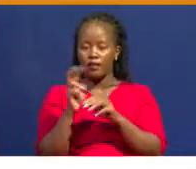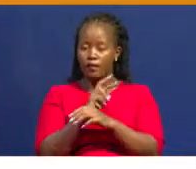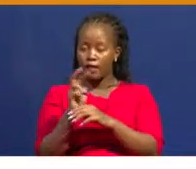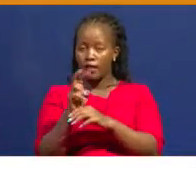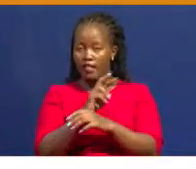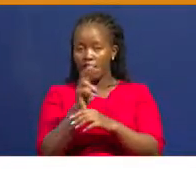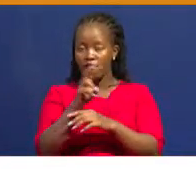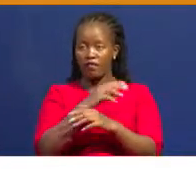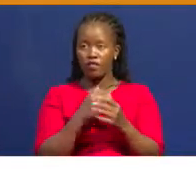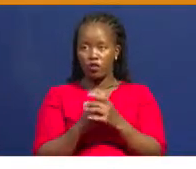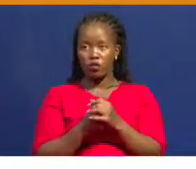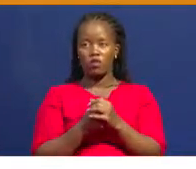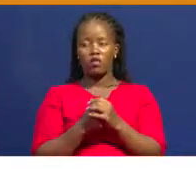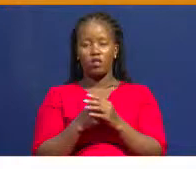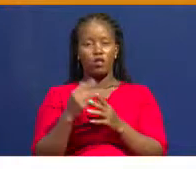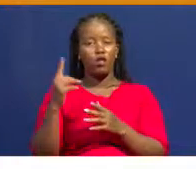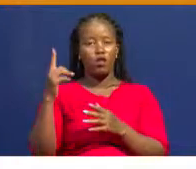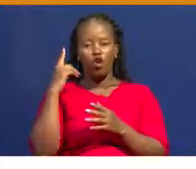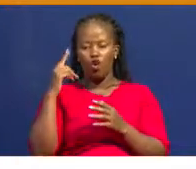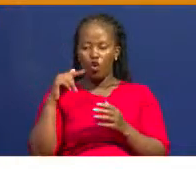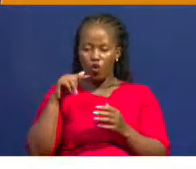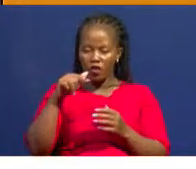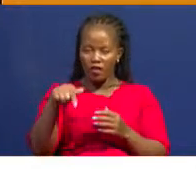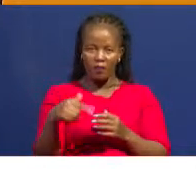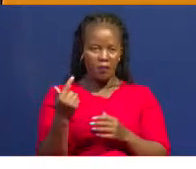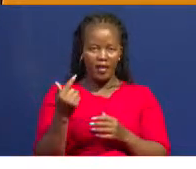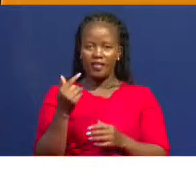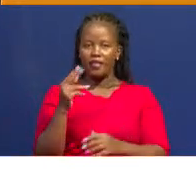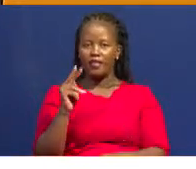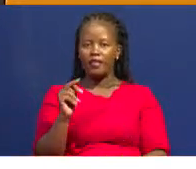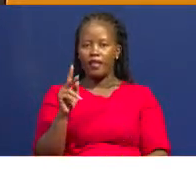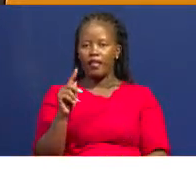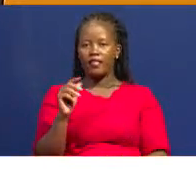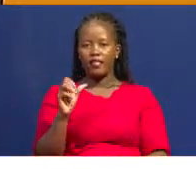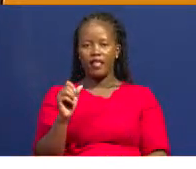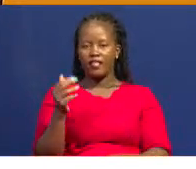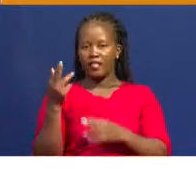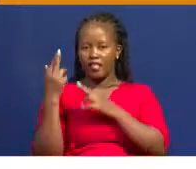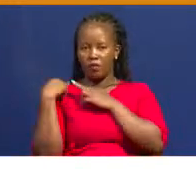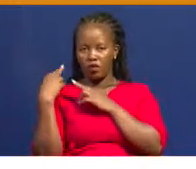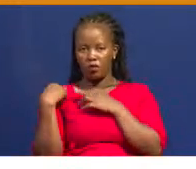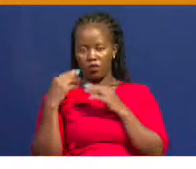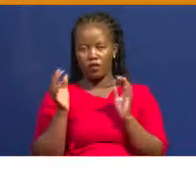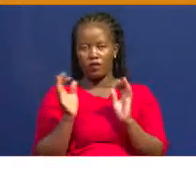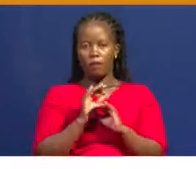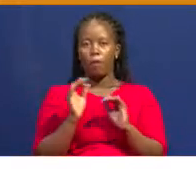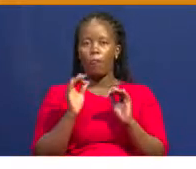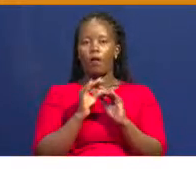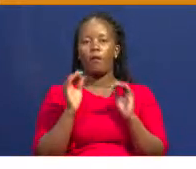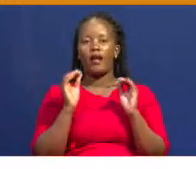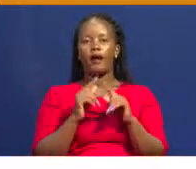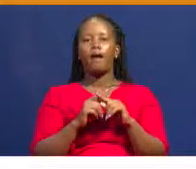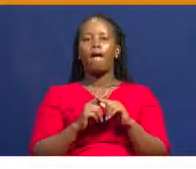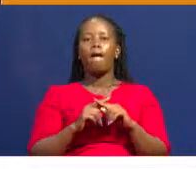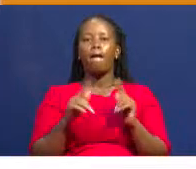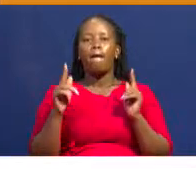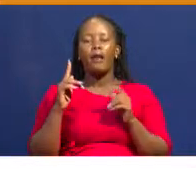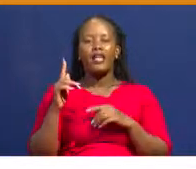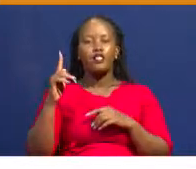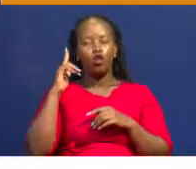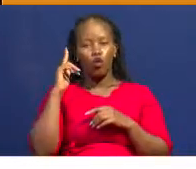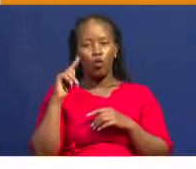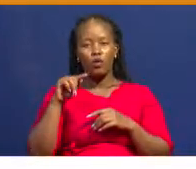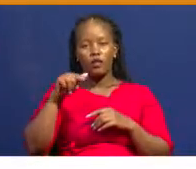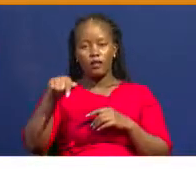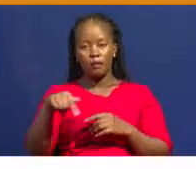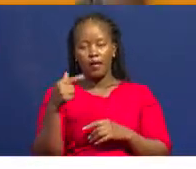not demand, it is not NTSA which obligates them. It is the law demanding it from the owner